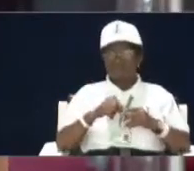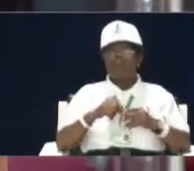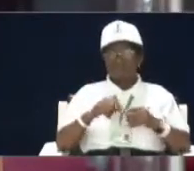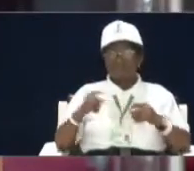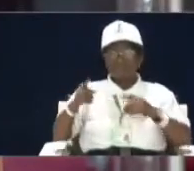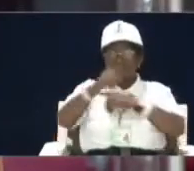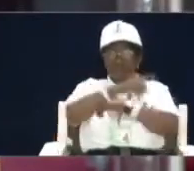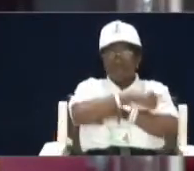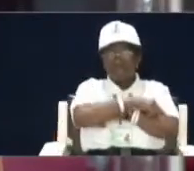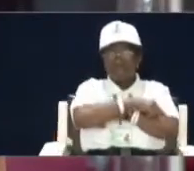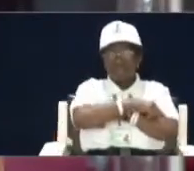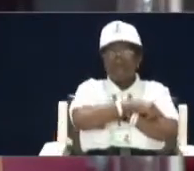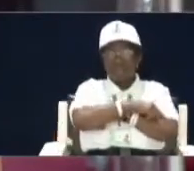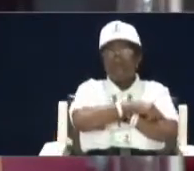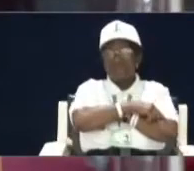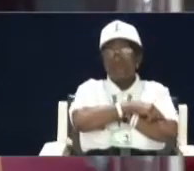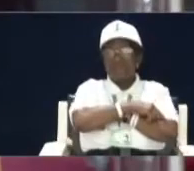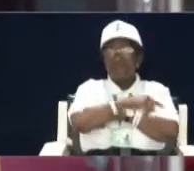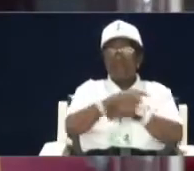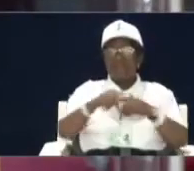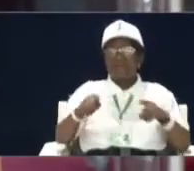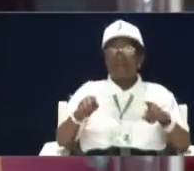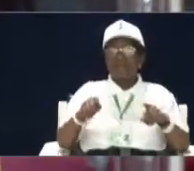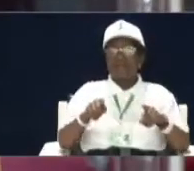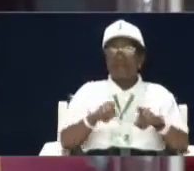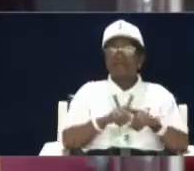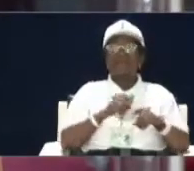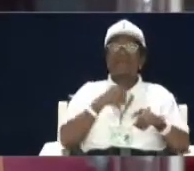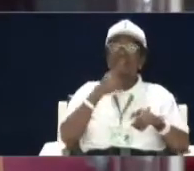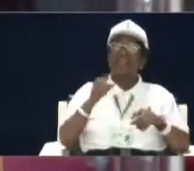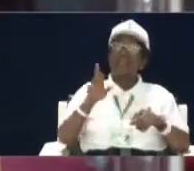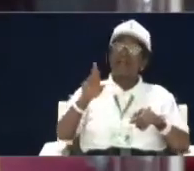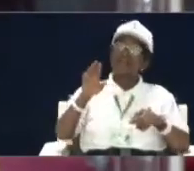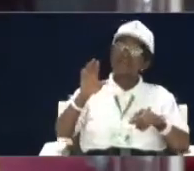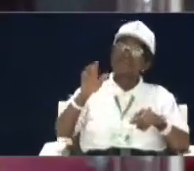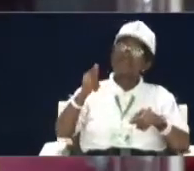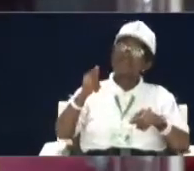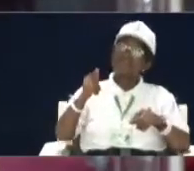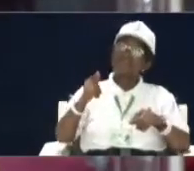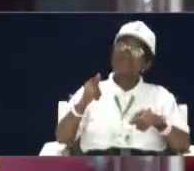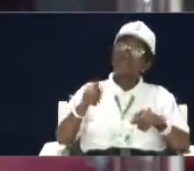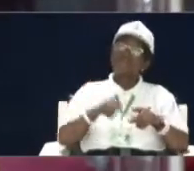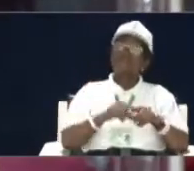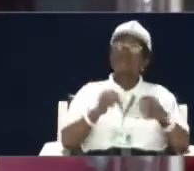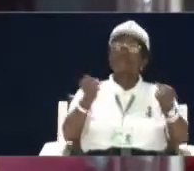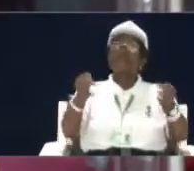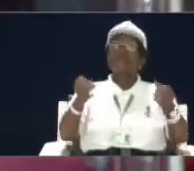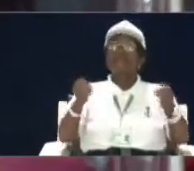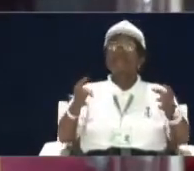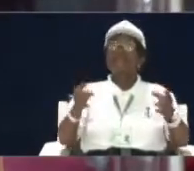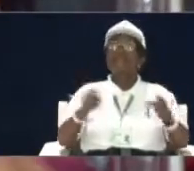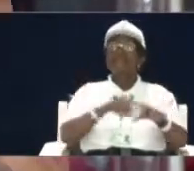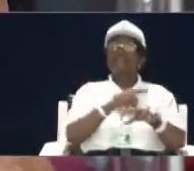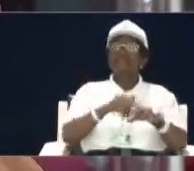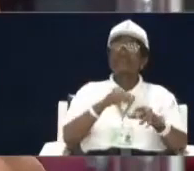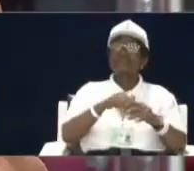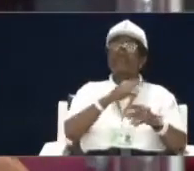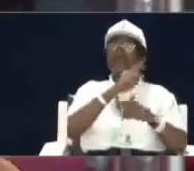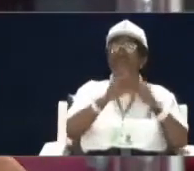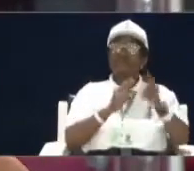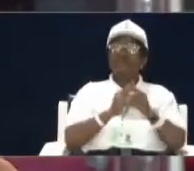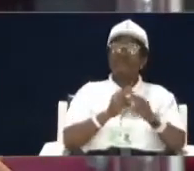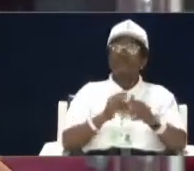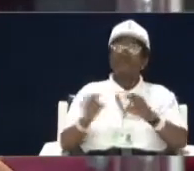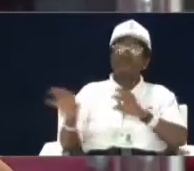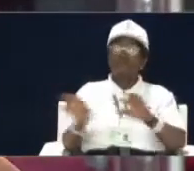Today, as they keep telling you, the Redeemed Christian Church of God is in so many nations of the world, etc., etc. Do you know there are